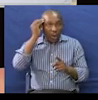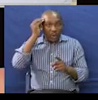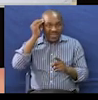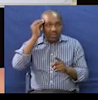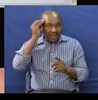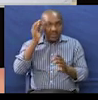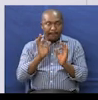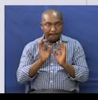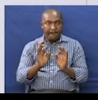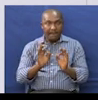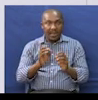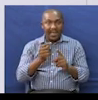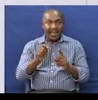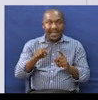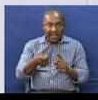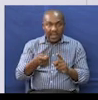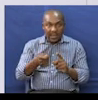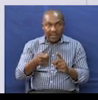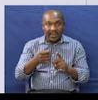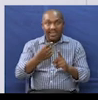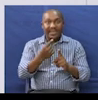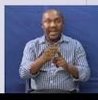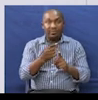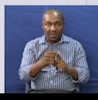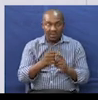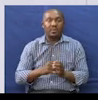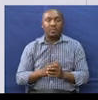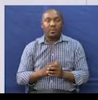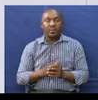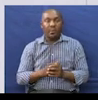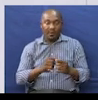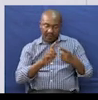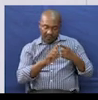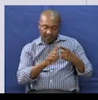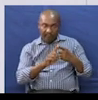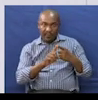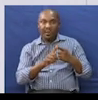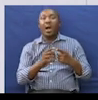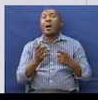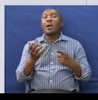social organization. Social organization.